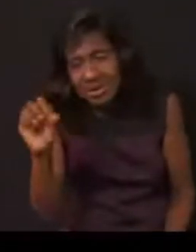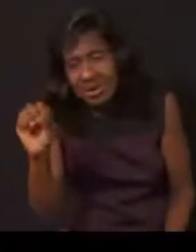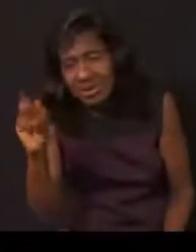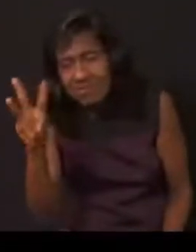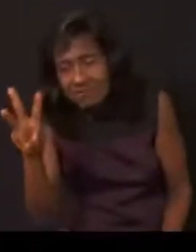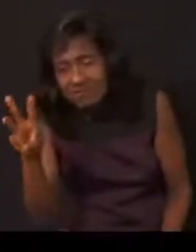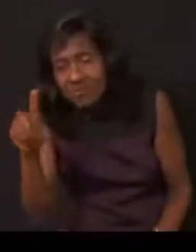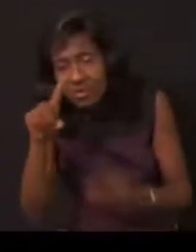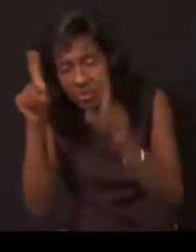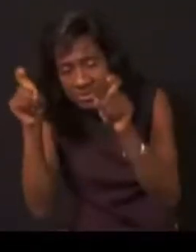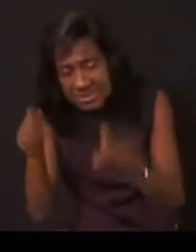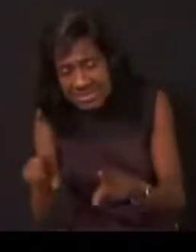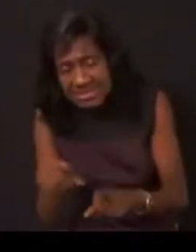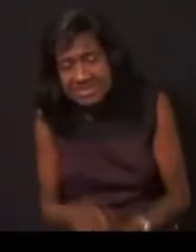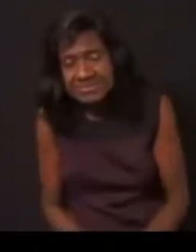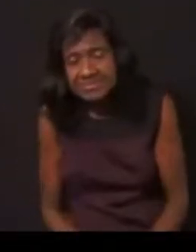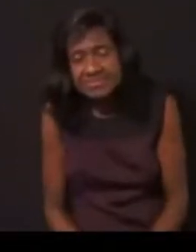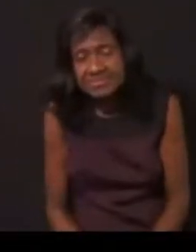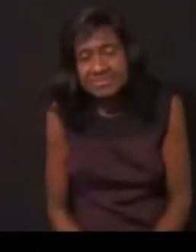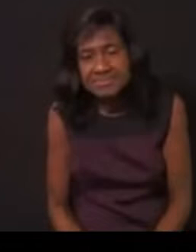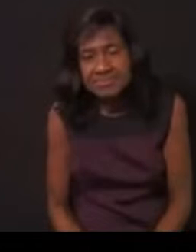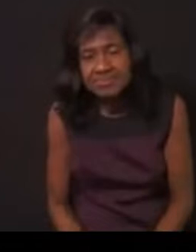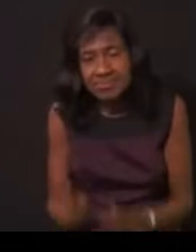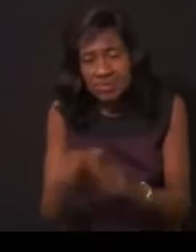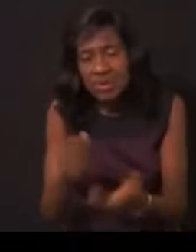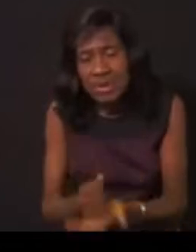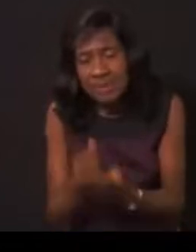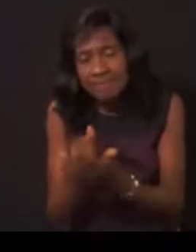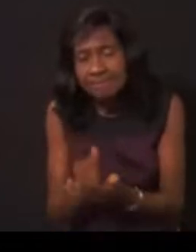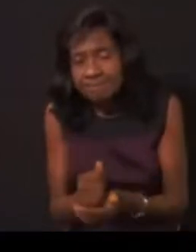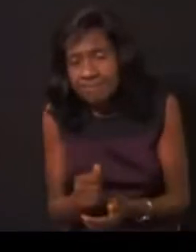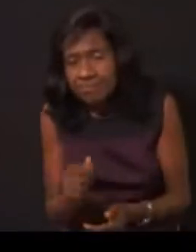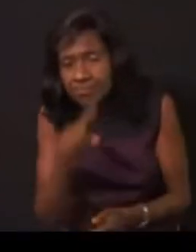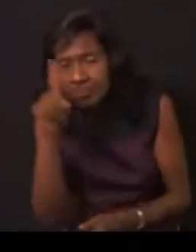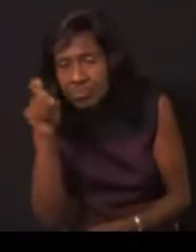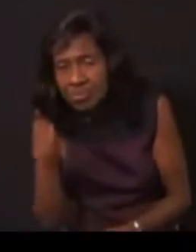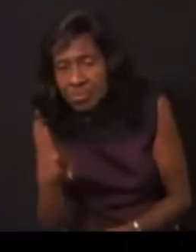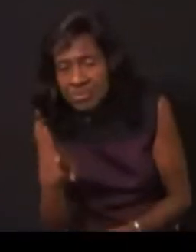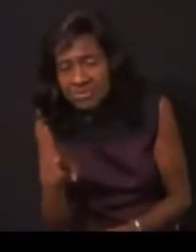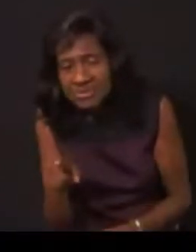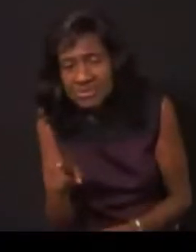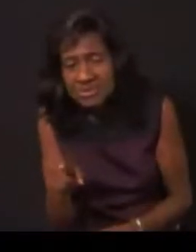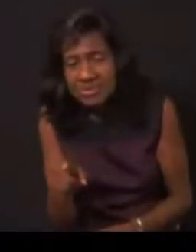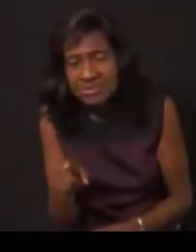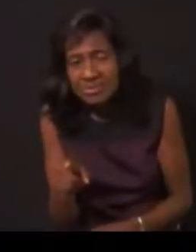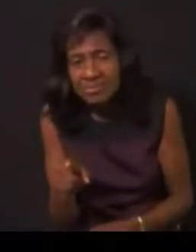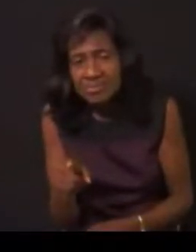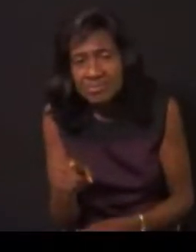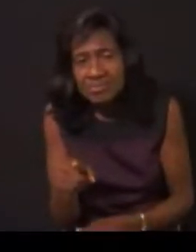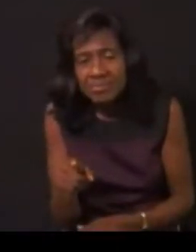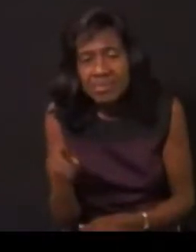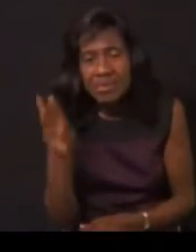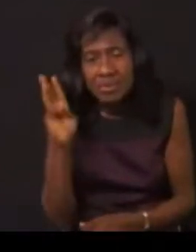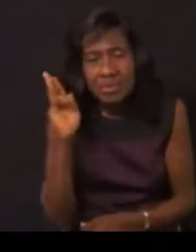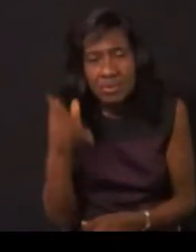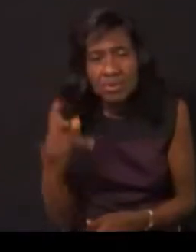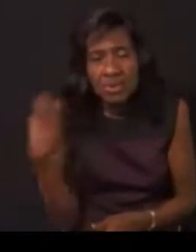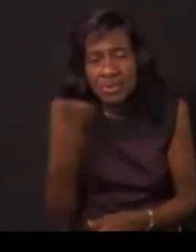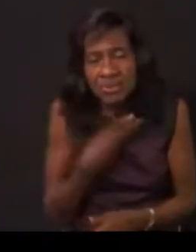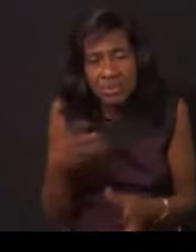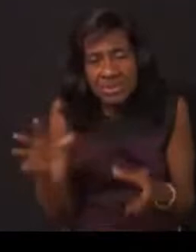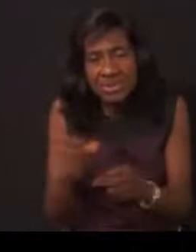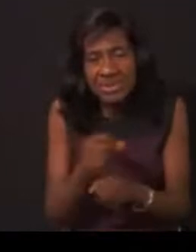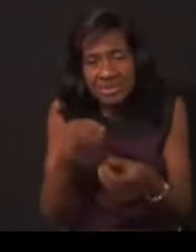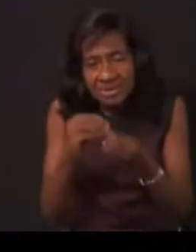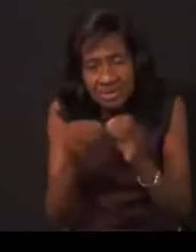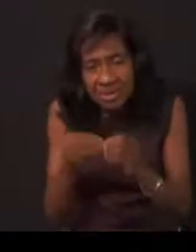Just so that I'll be able to hold you to your word, will we be provided with those numbers at the next meeting? I